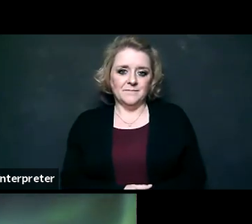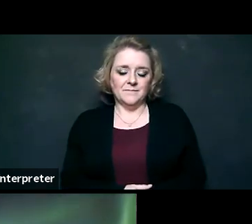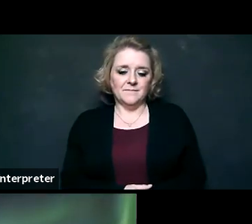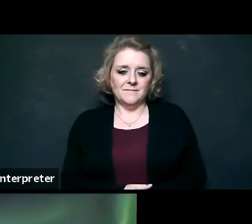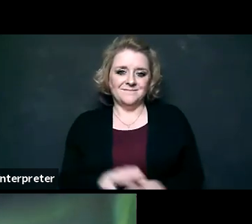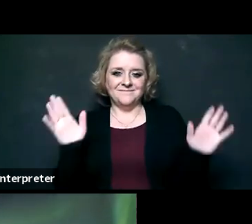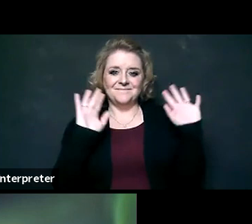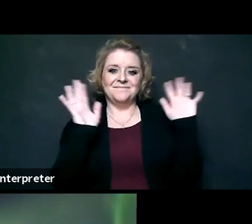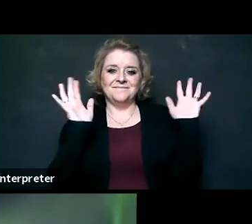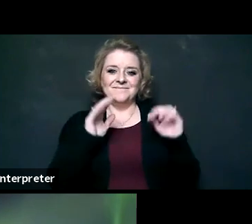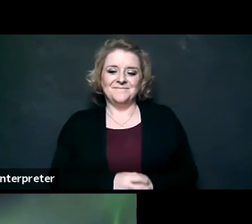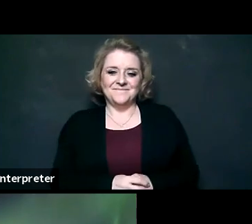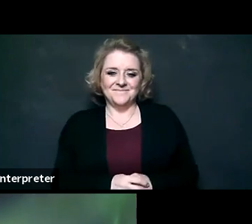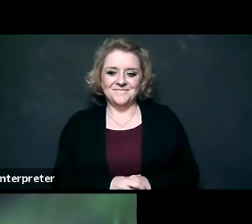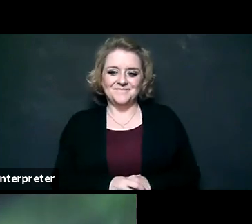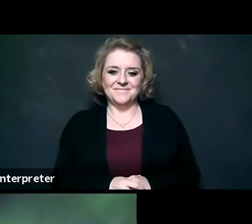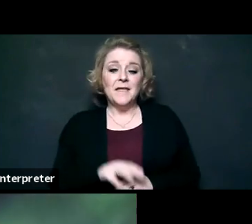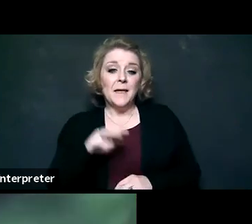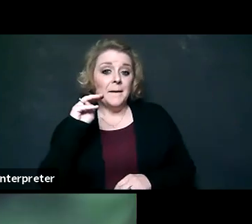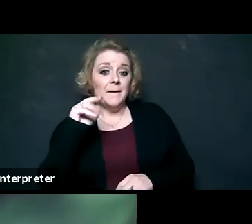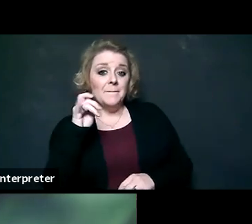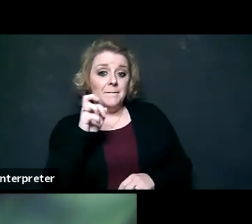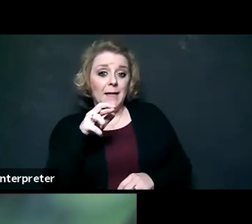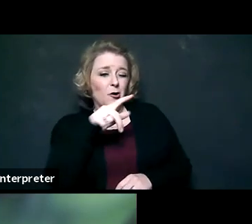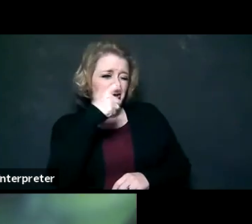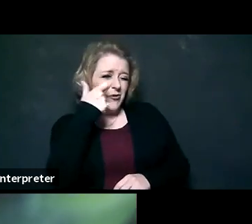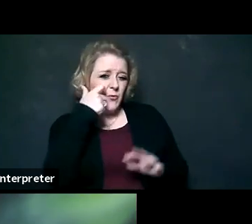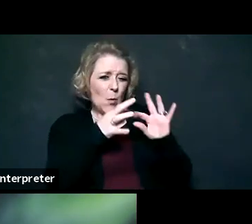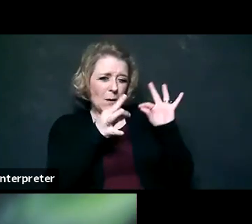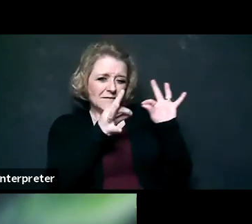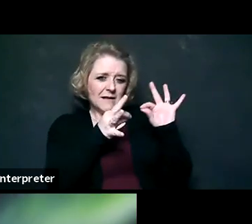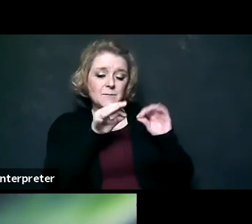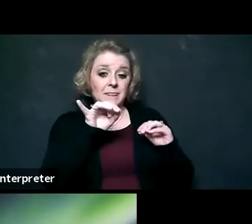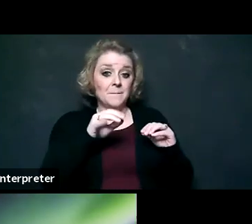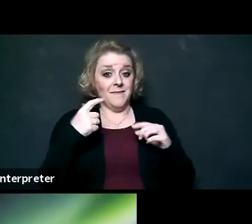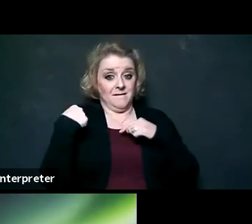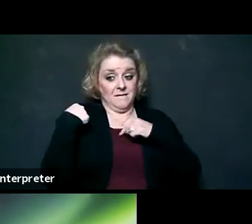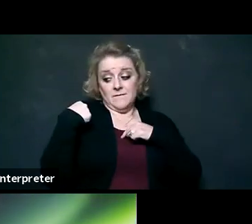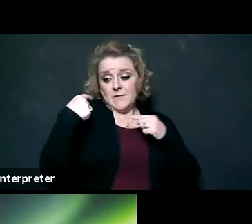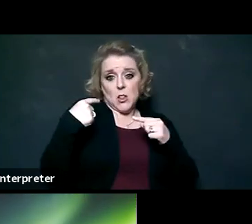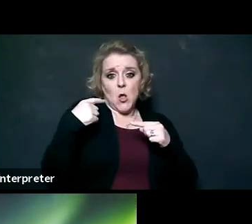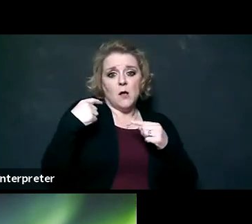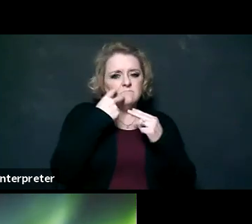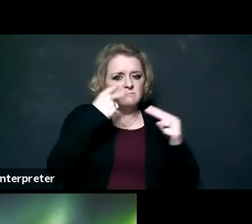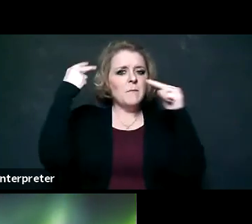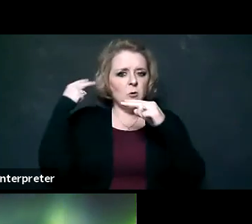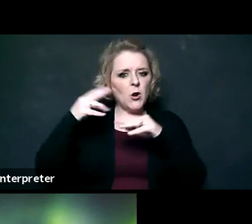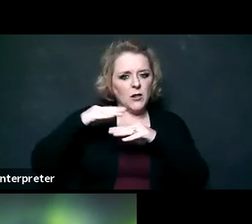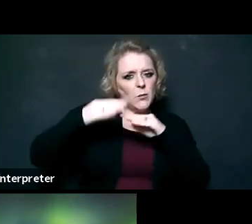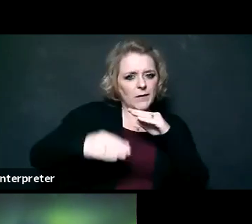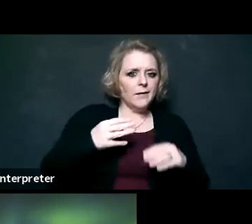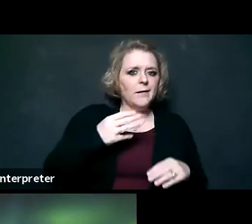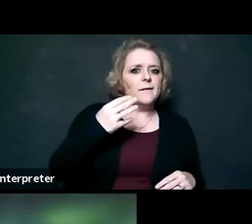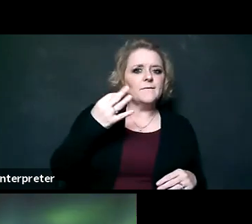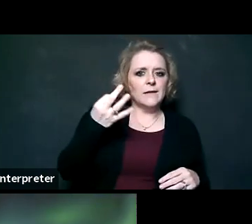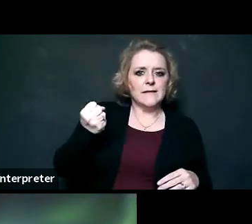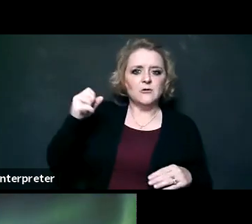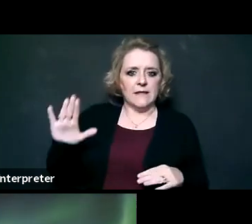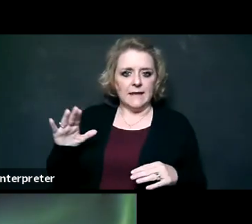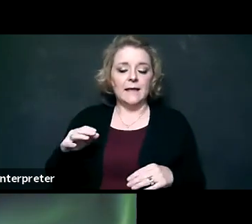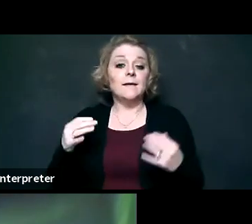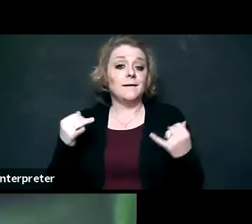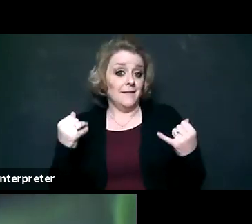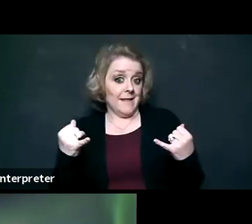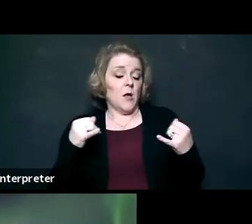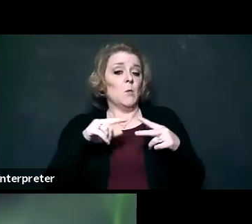Hi, everyone. Mayor, you kind of touched on this, but after the long weekend and as we are a few days into the second